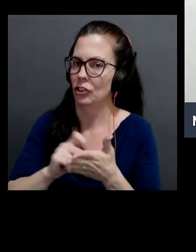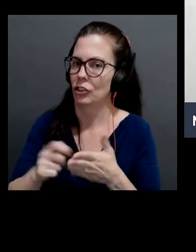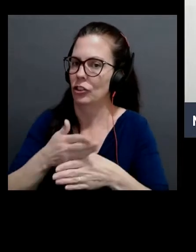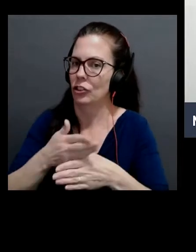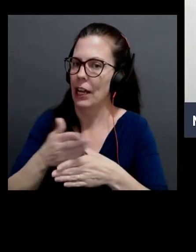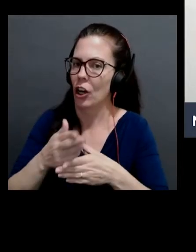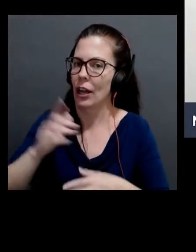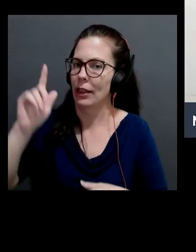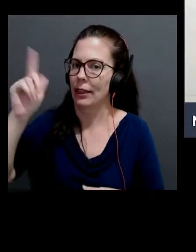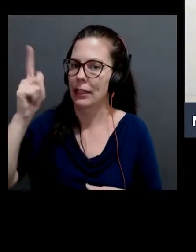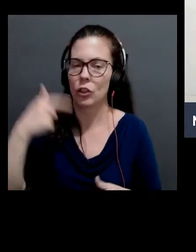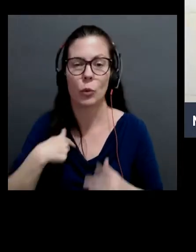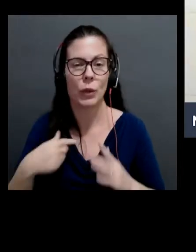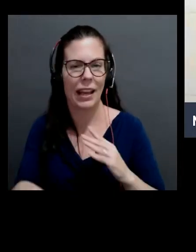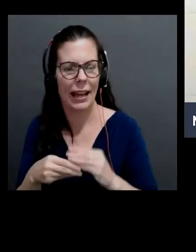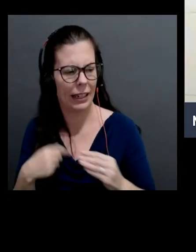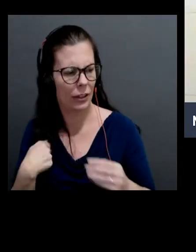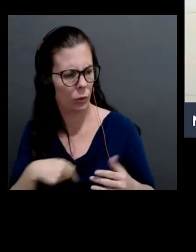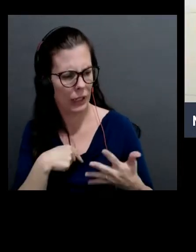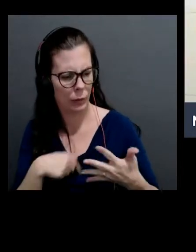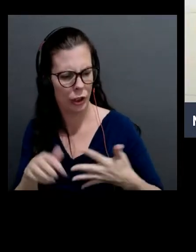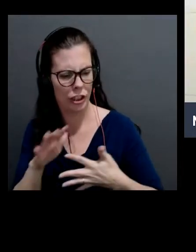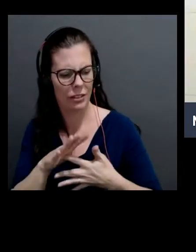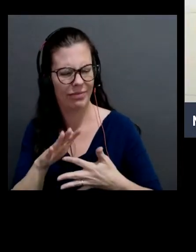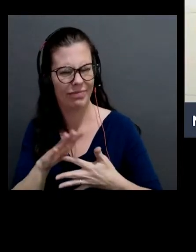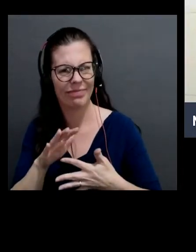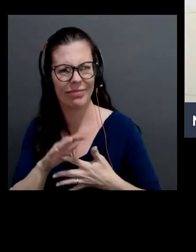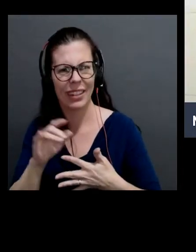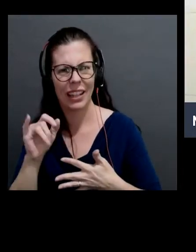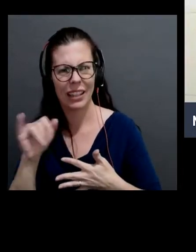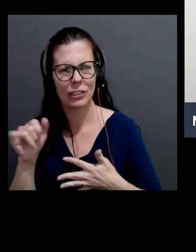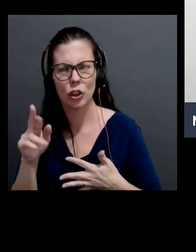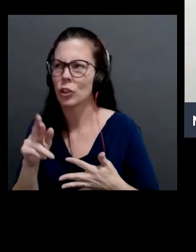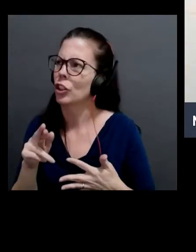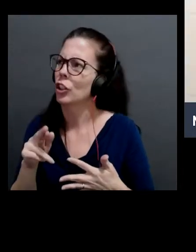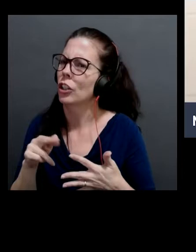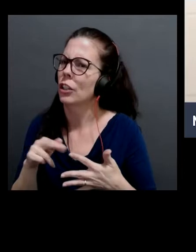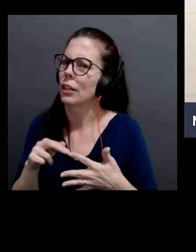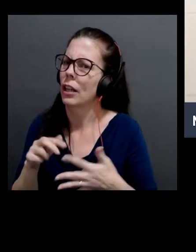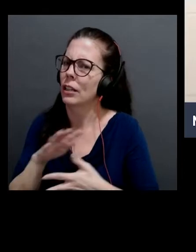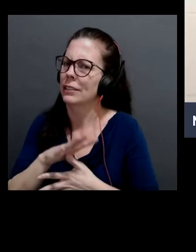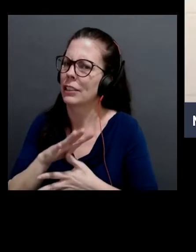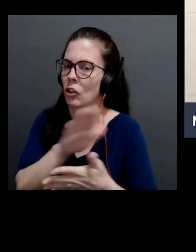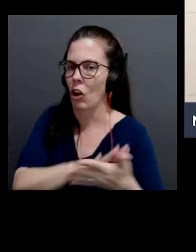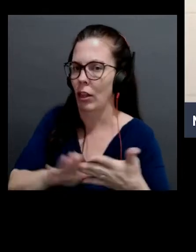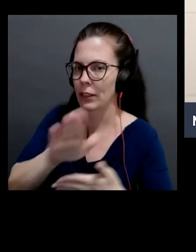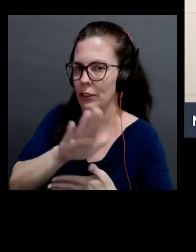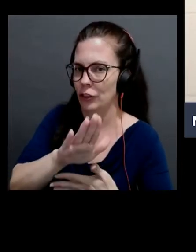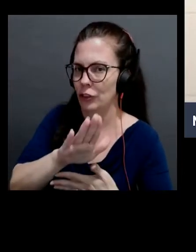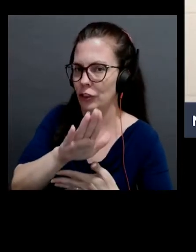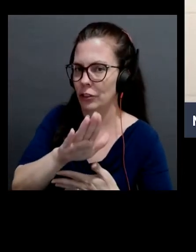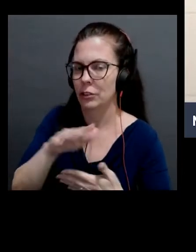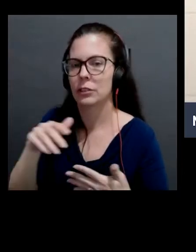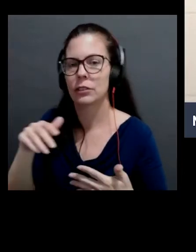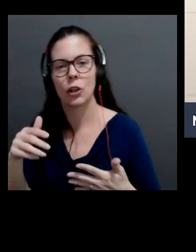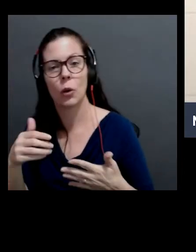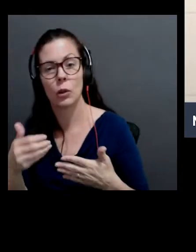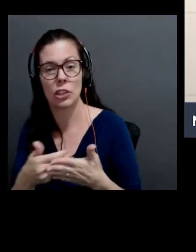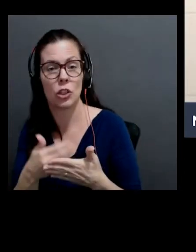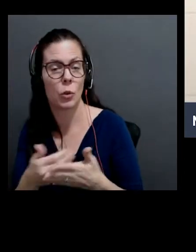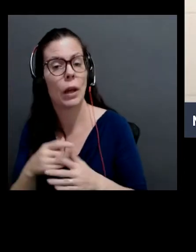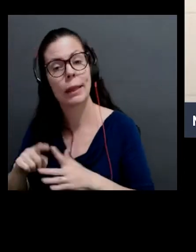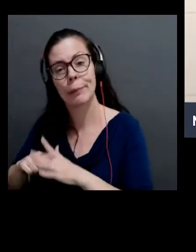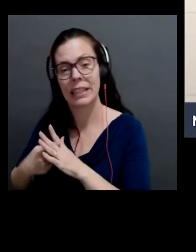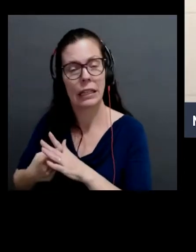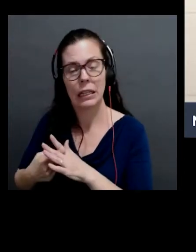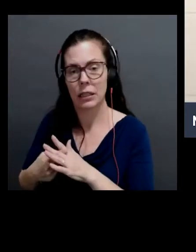when we were juniors or like maybe seniors in college. So this is a relatively new thing. At the beginning, you could